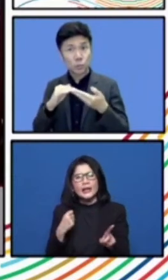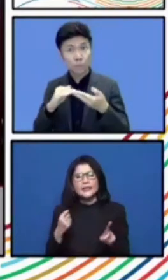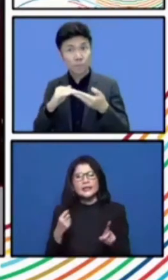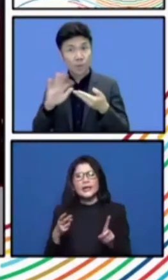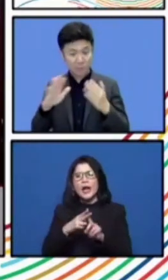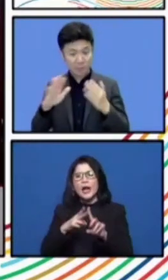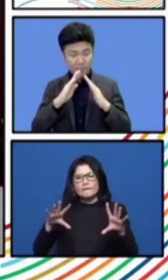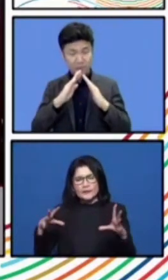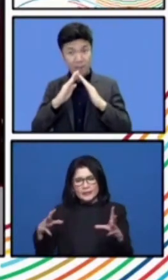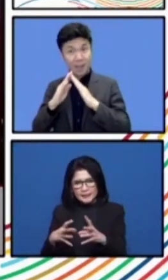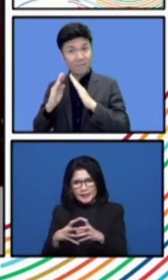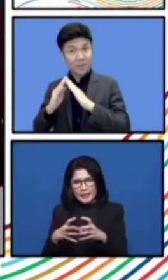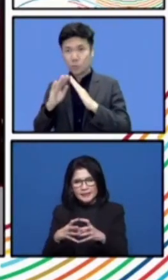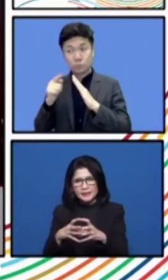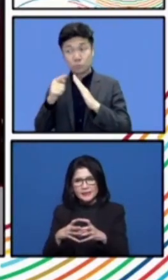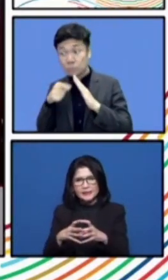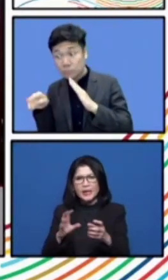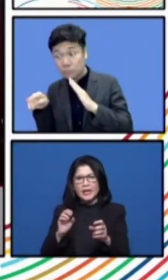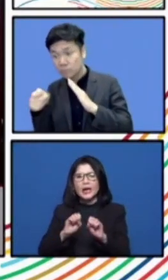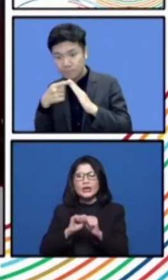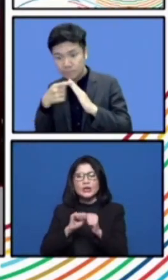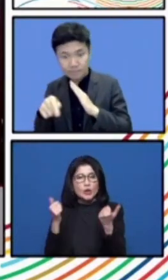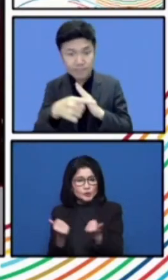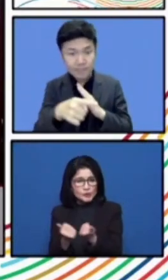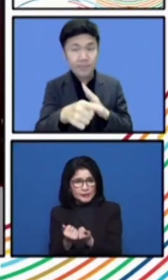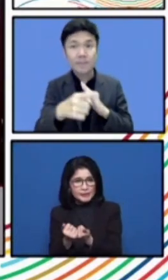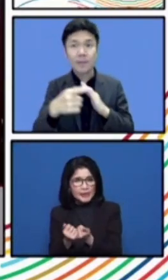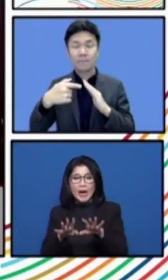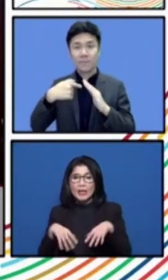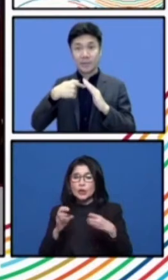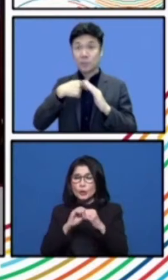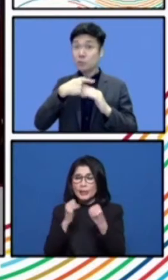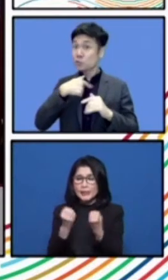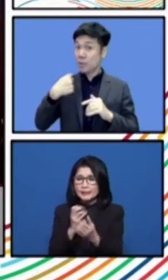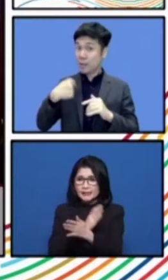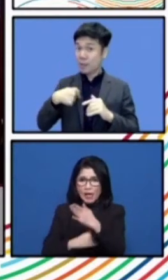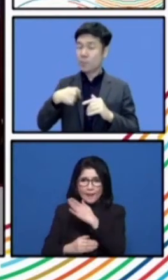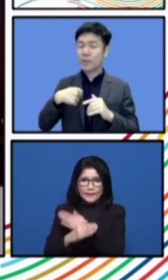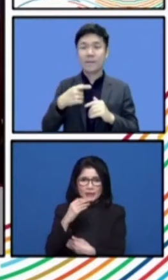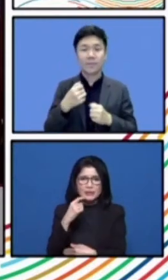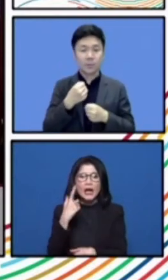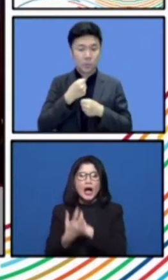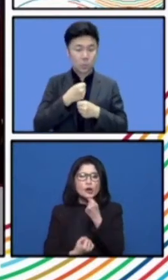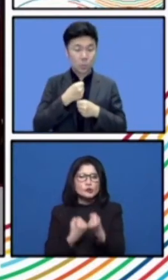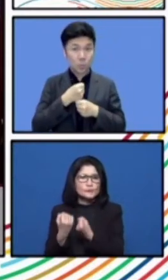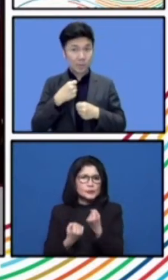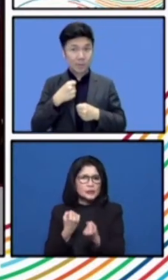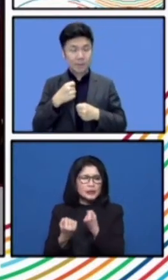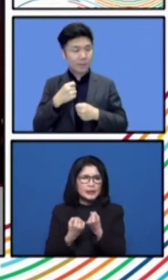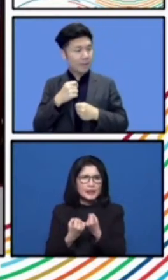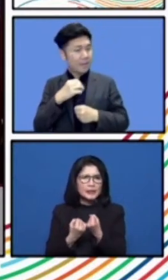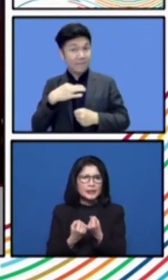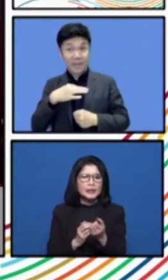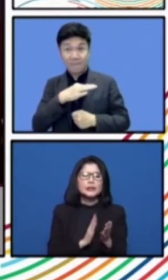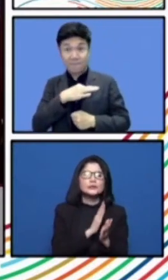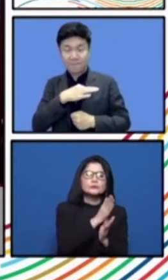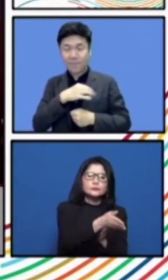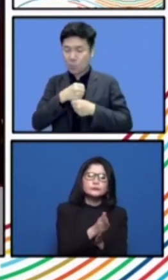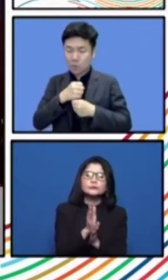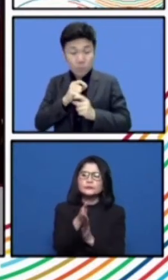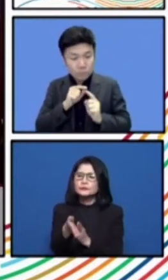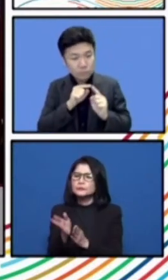conduct door-to-door service to ensure the accuracy and effectiveness of